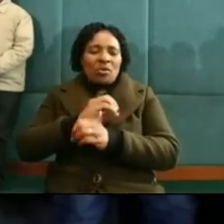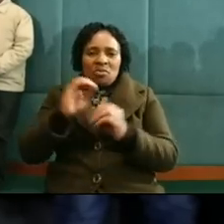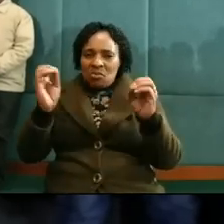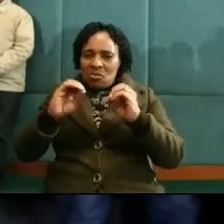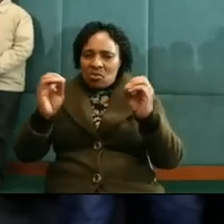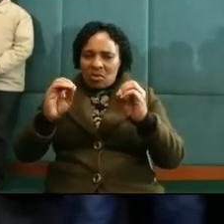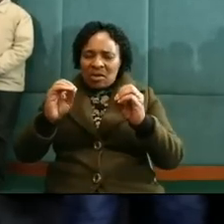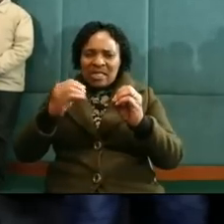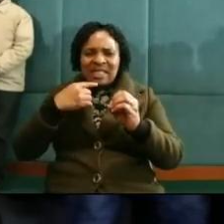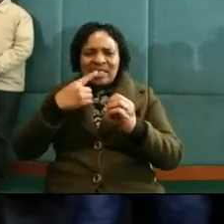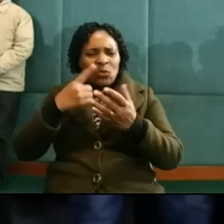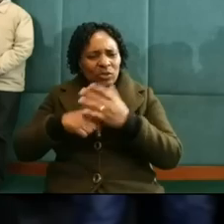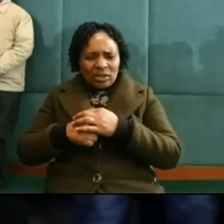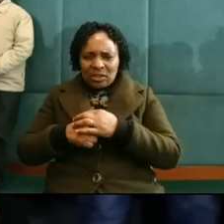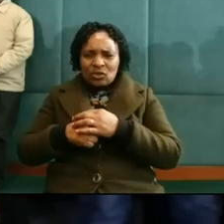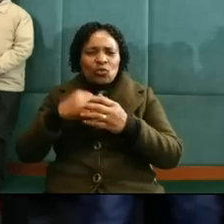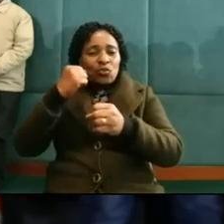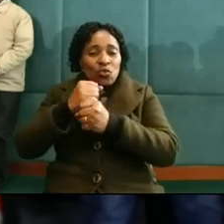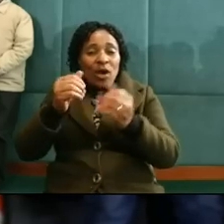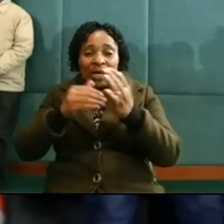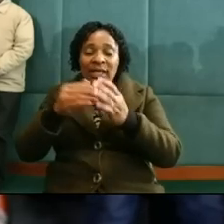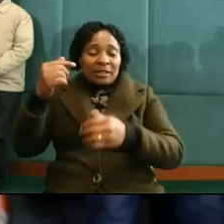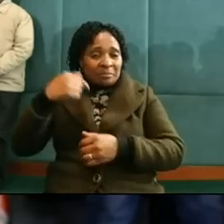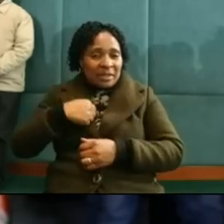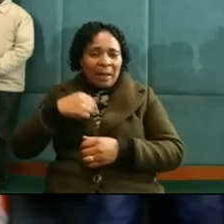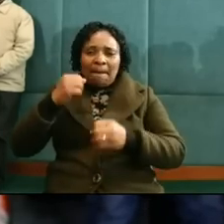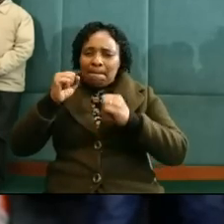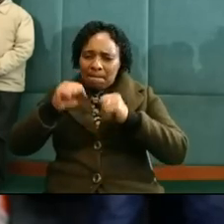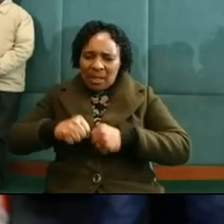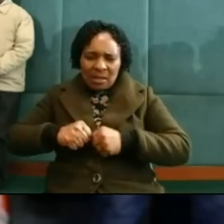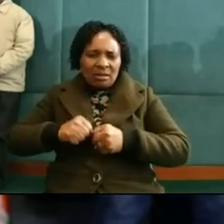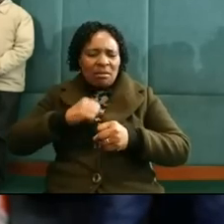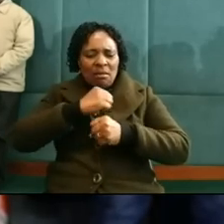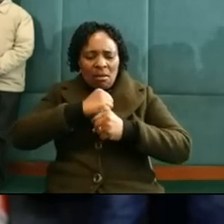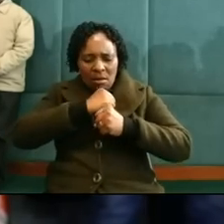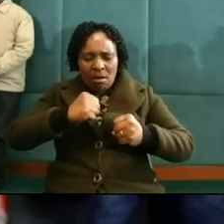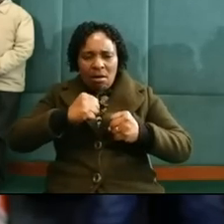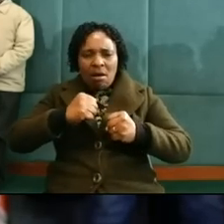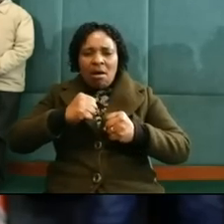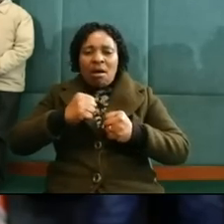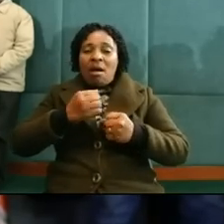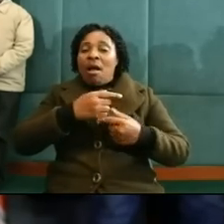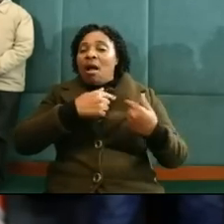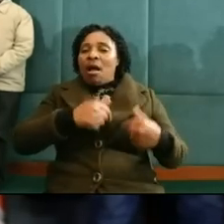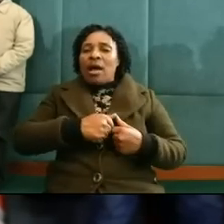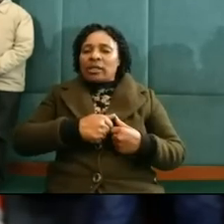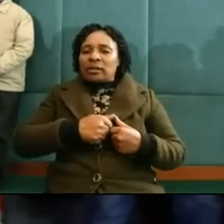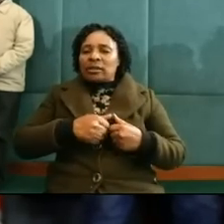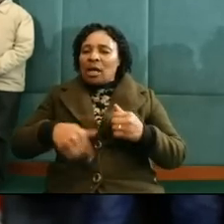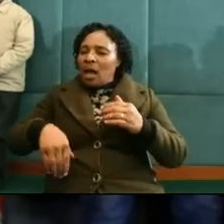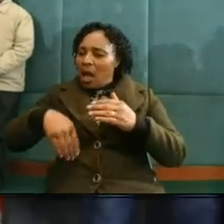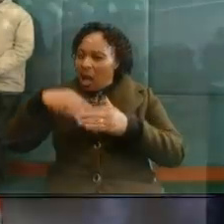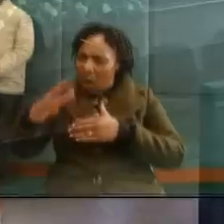matter what you do against me, I am going to zip down my heart and let you out. Because you